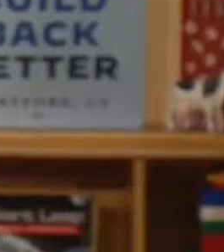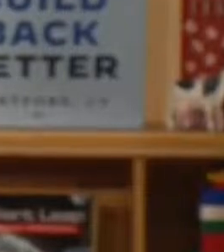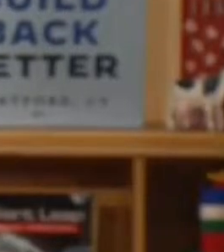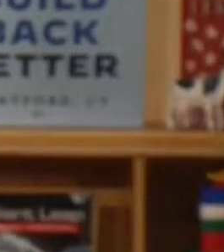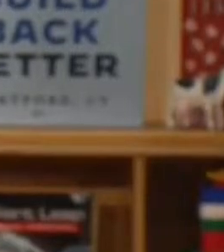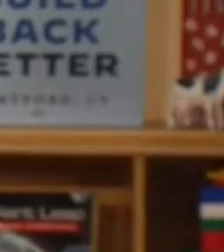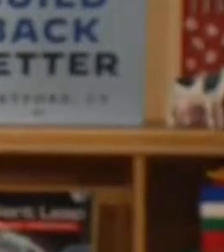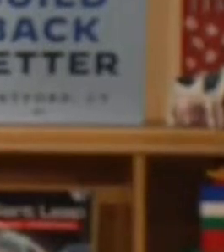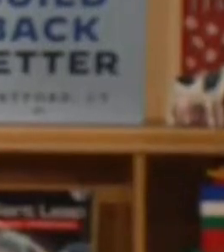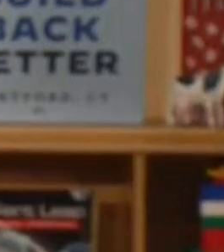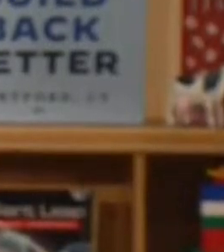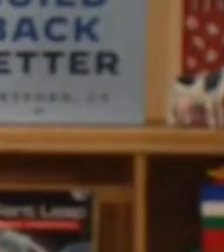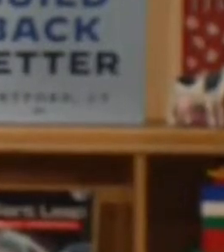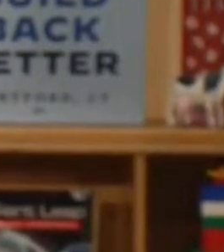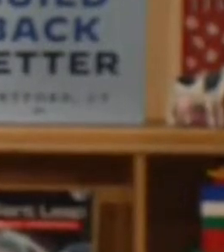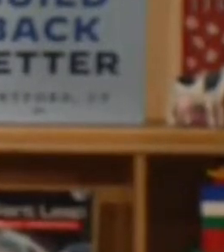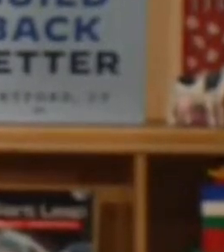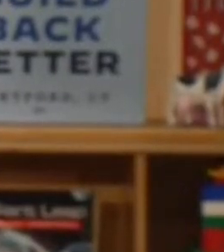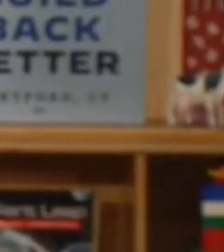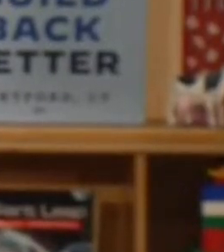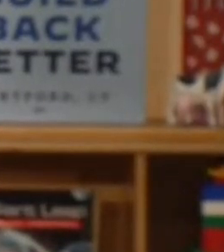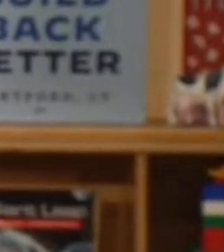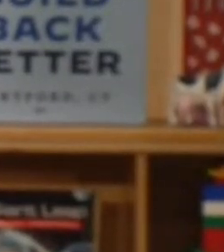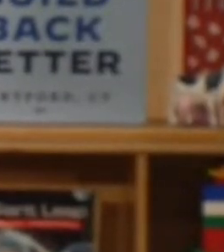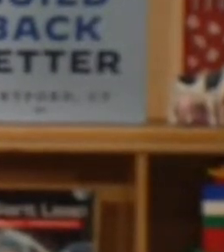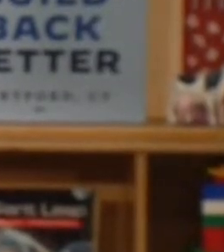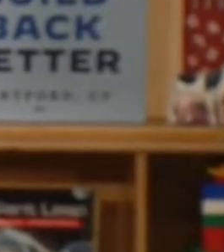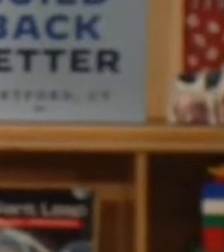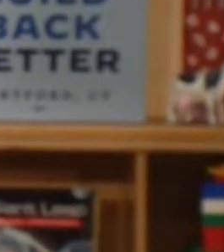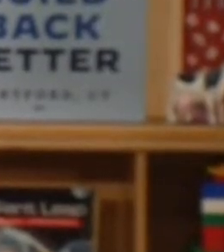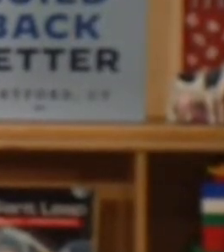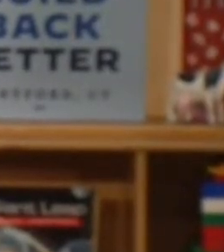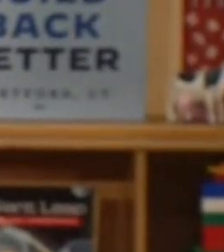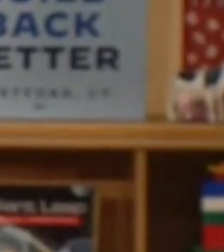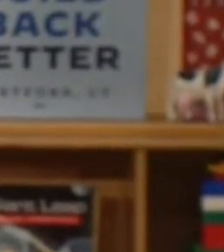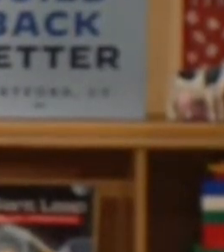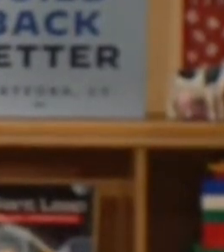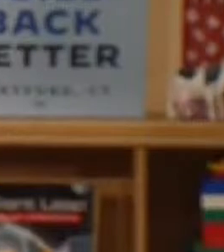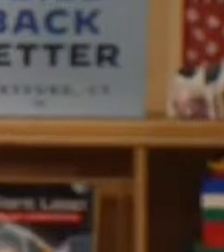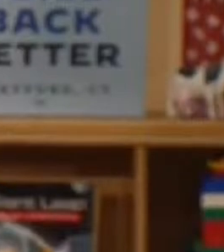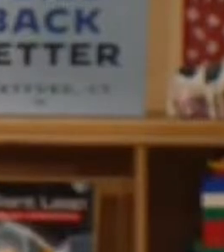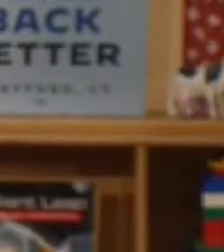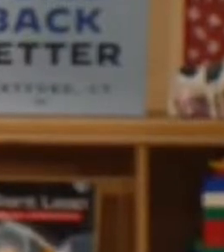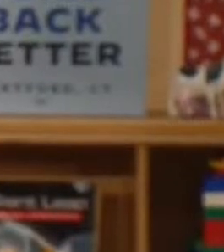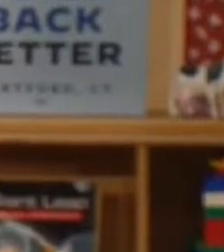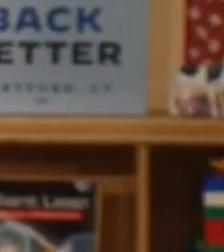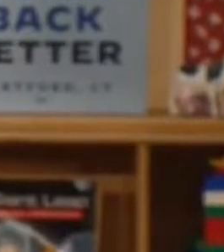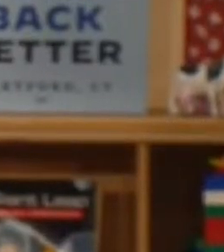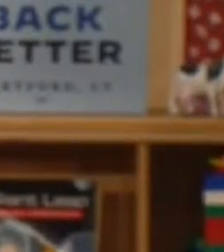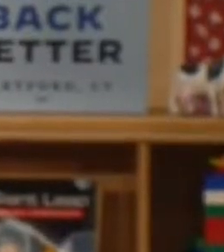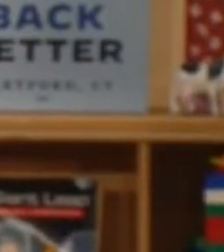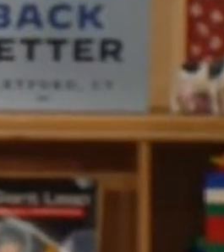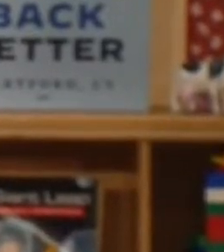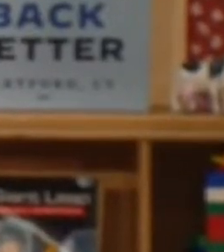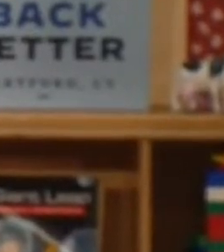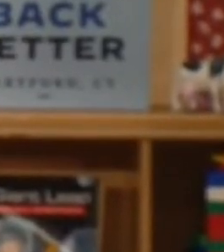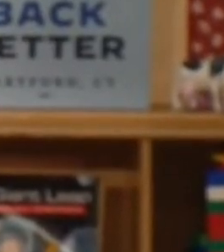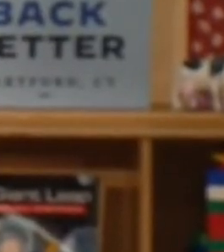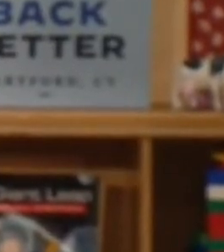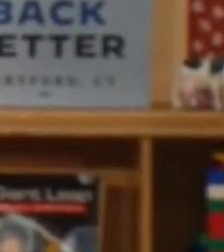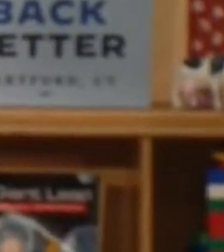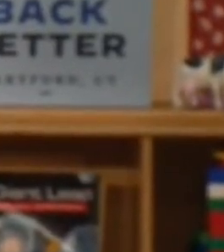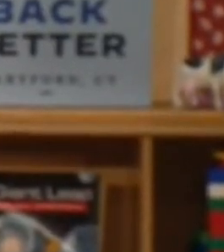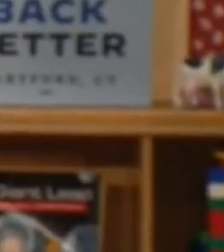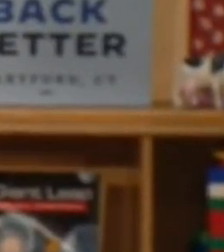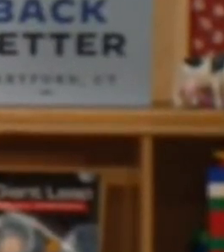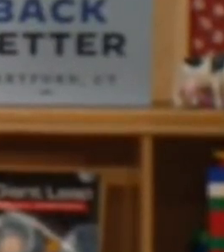20th century. It was a distinction and a decision to invest in our children and our families, and it's a major reason why